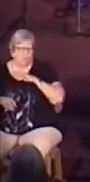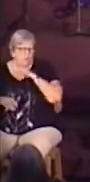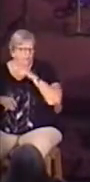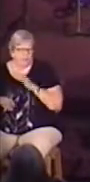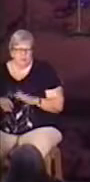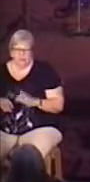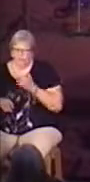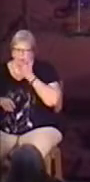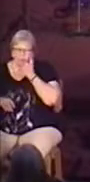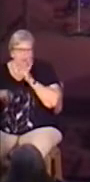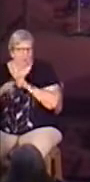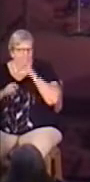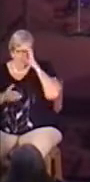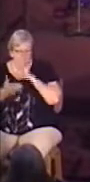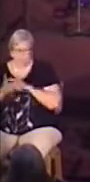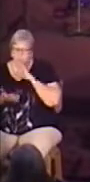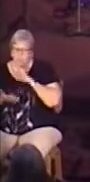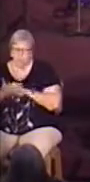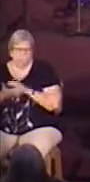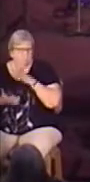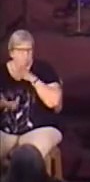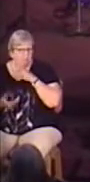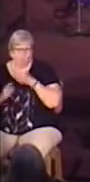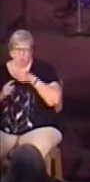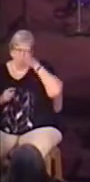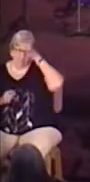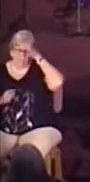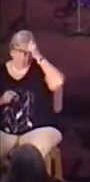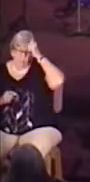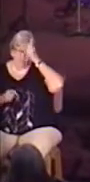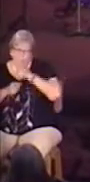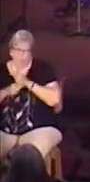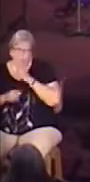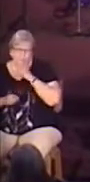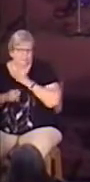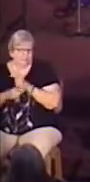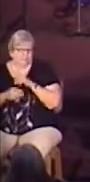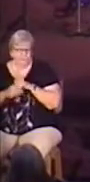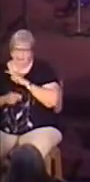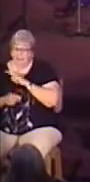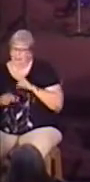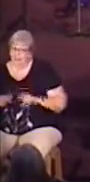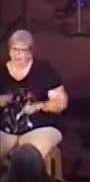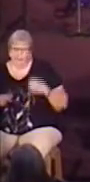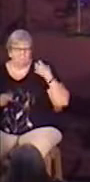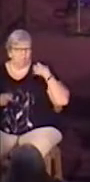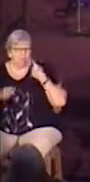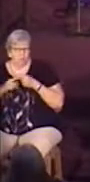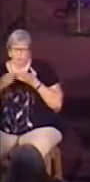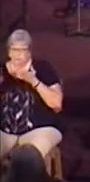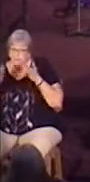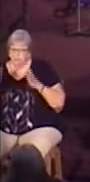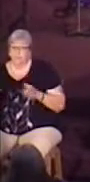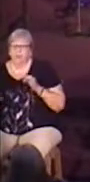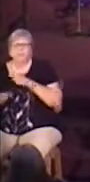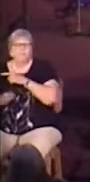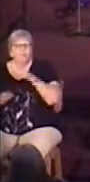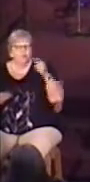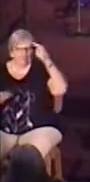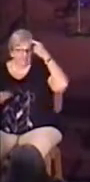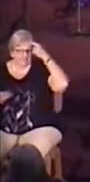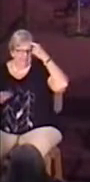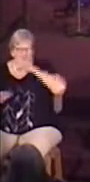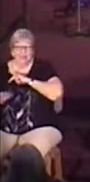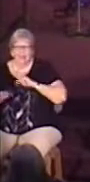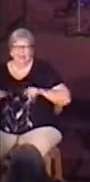as a husband or a wife, a mother or a father, a brother or sister in the Lord, a boss or a servant, if you are thinking